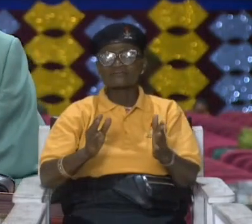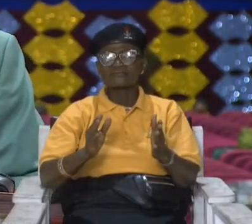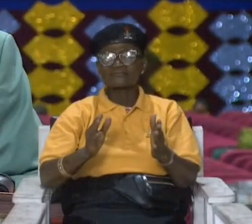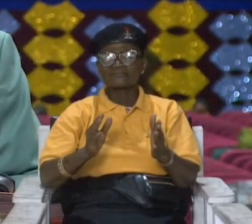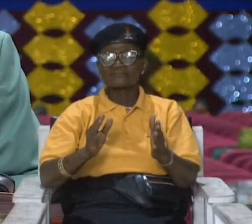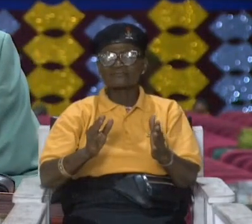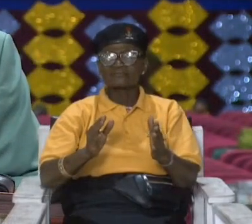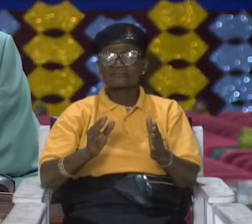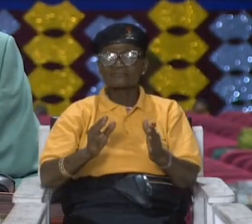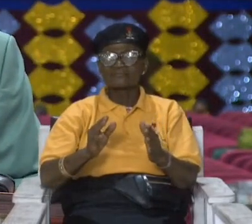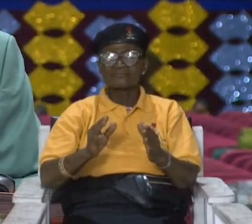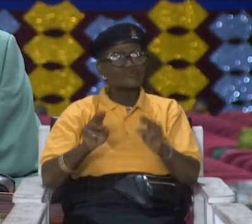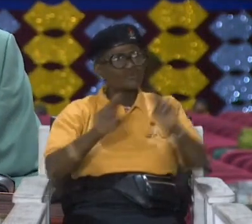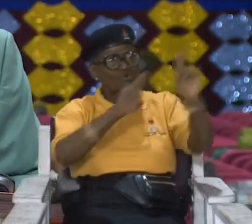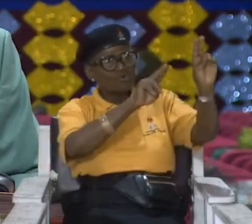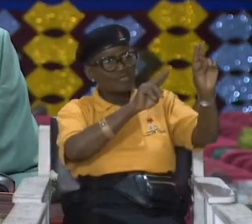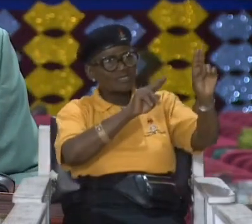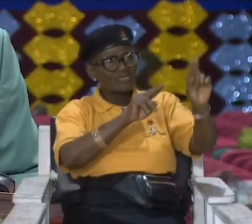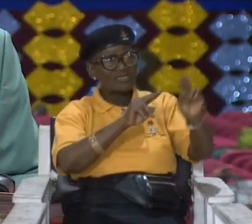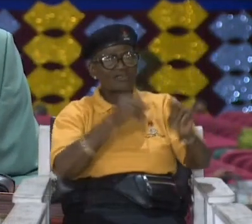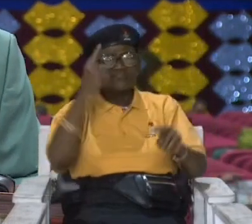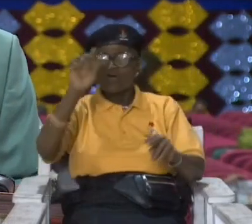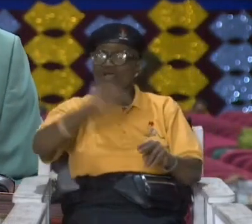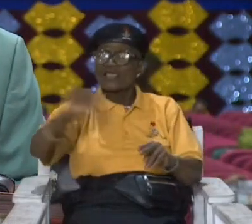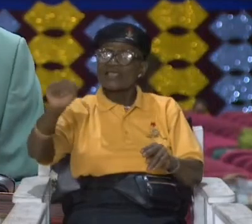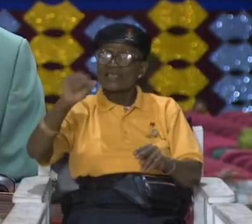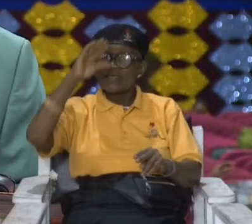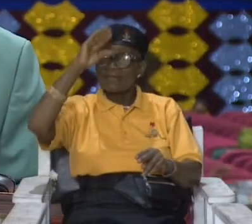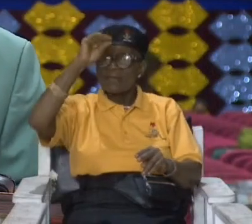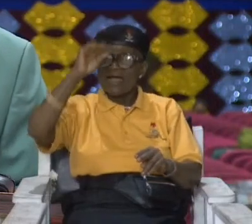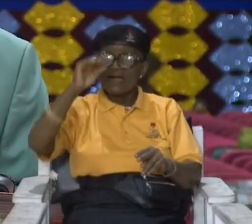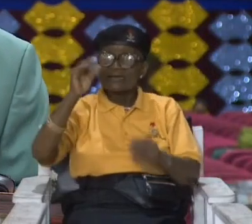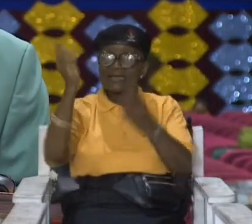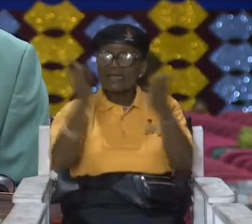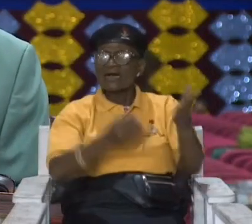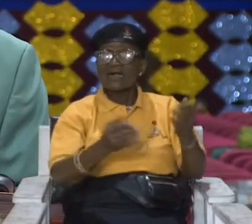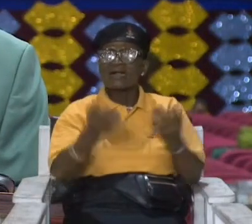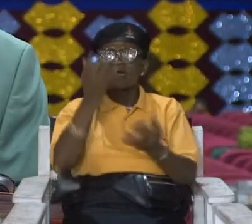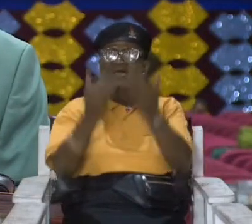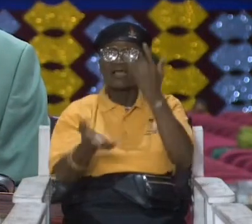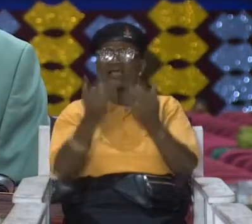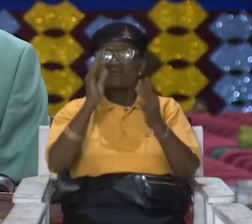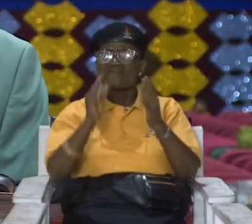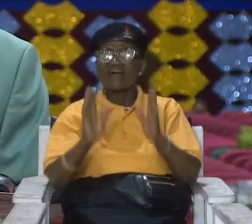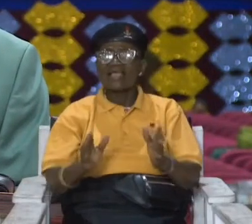For looking for a man who carried fire, the fire of God,